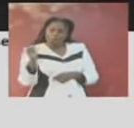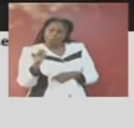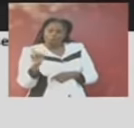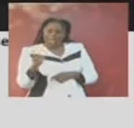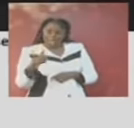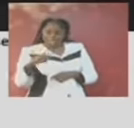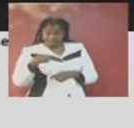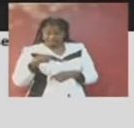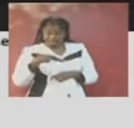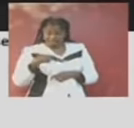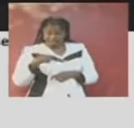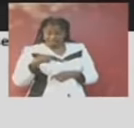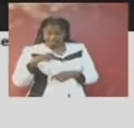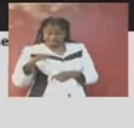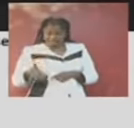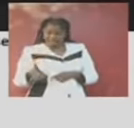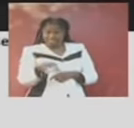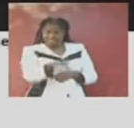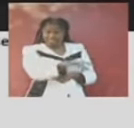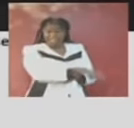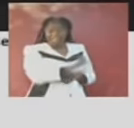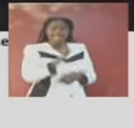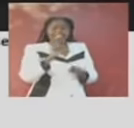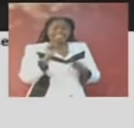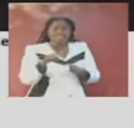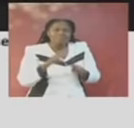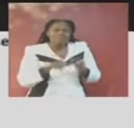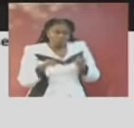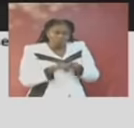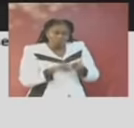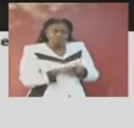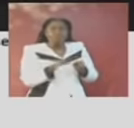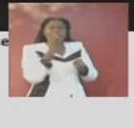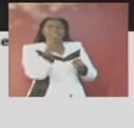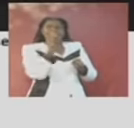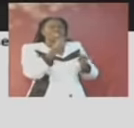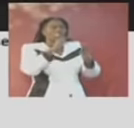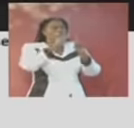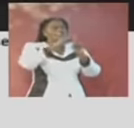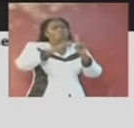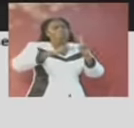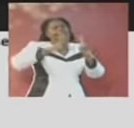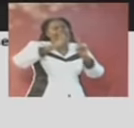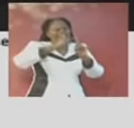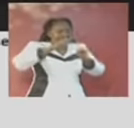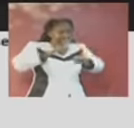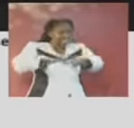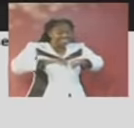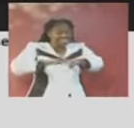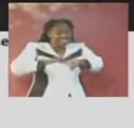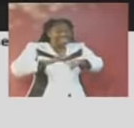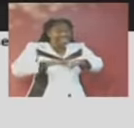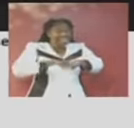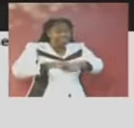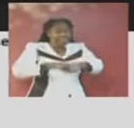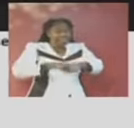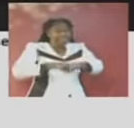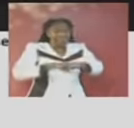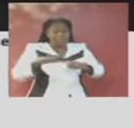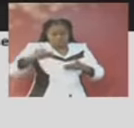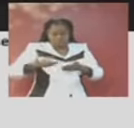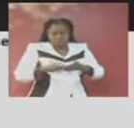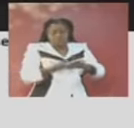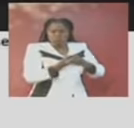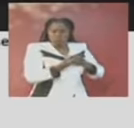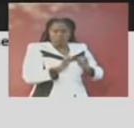occurring, but when they are occurring as well. I would point out in this map as well that each cylinder may be of a different